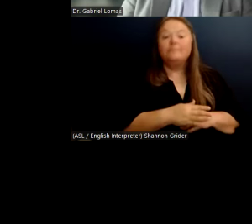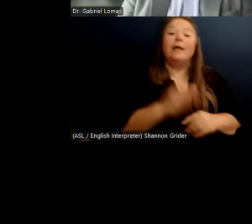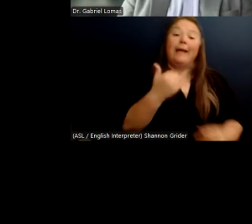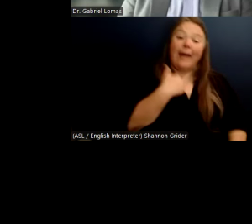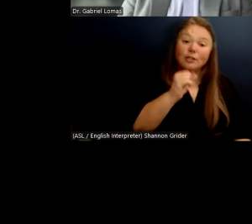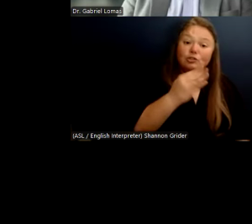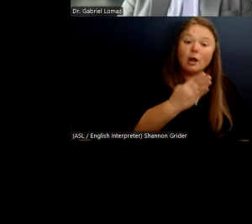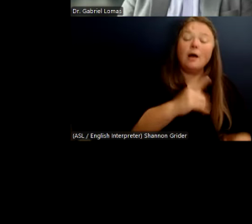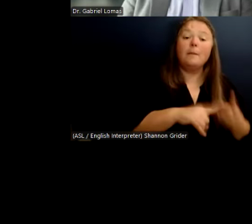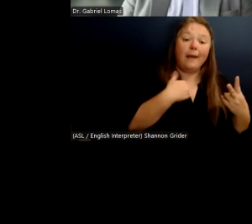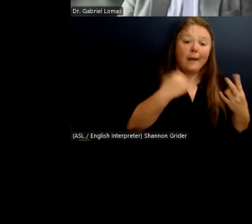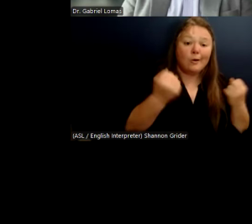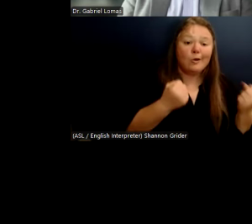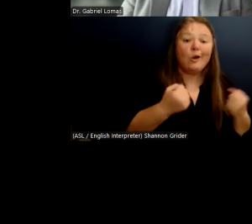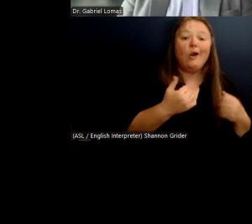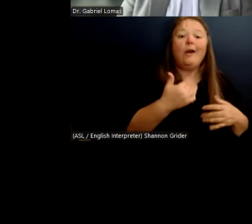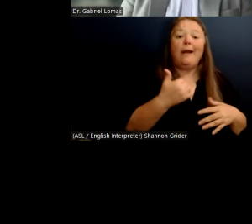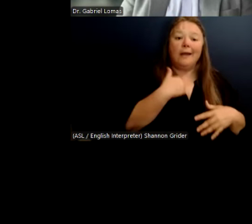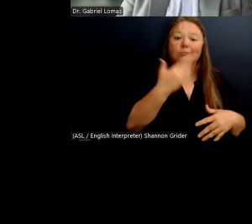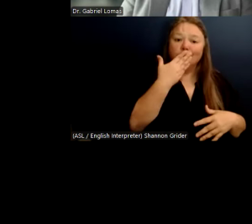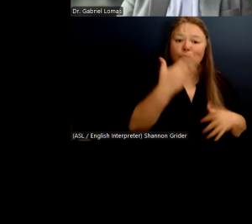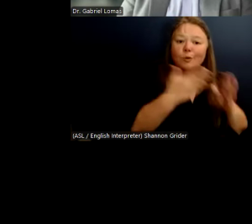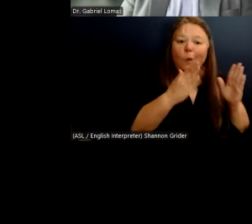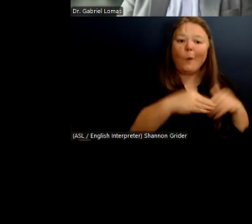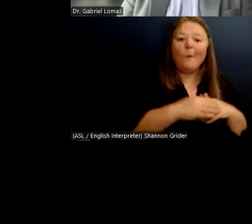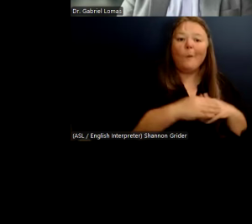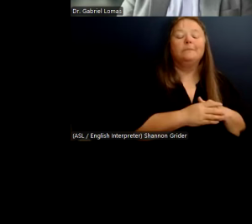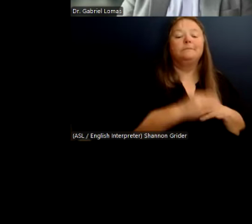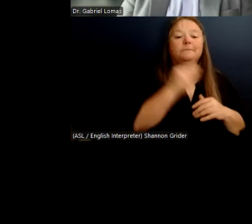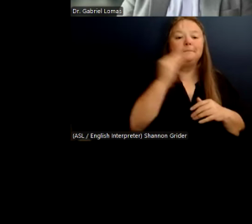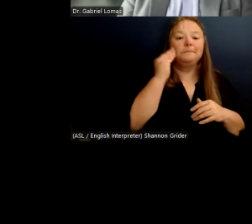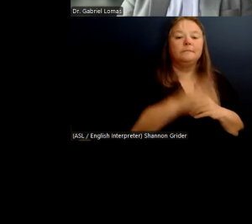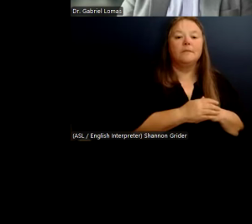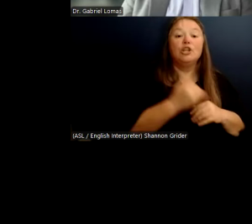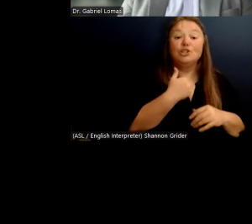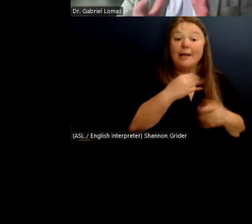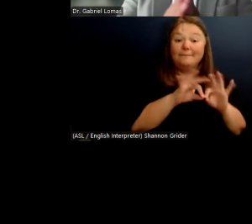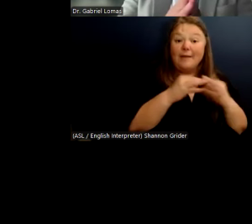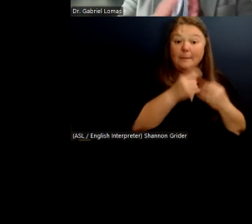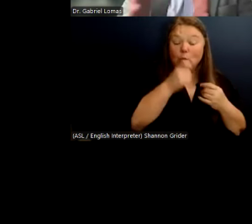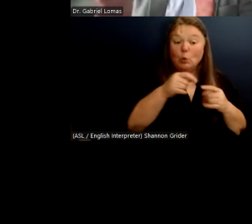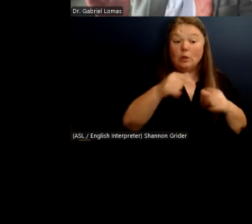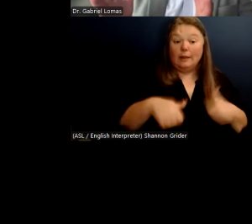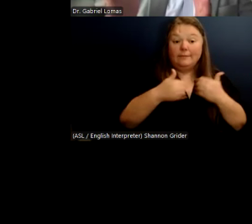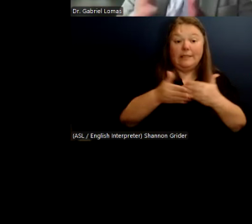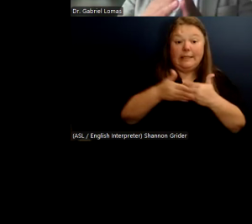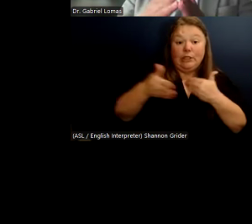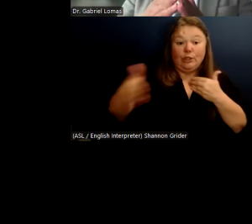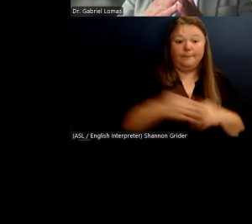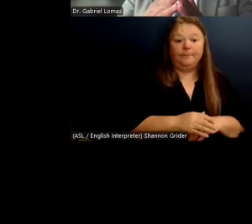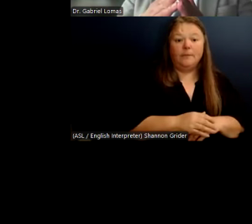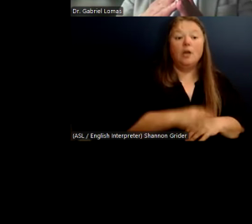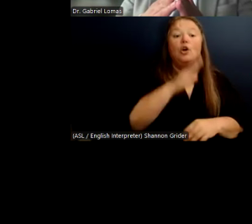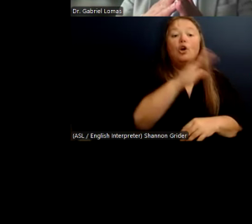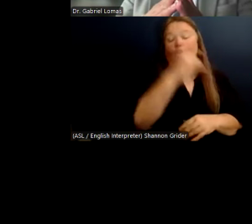extended family who lived nearby. Her cognitive functioning is around 80. So before I go any further, I'm going to pause right